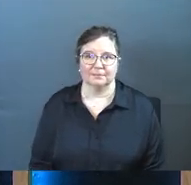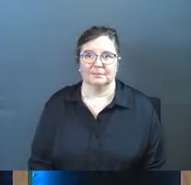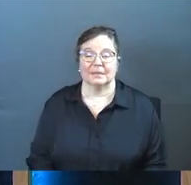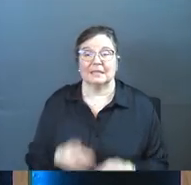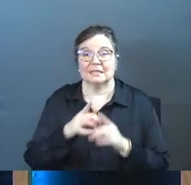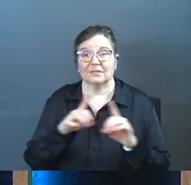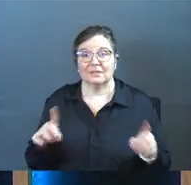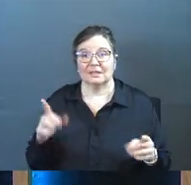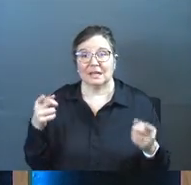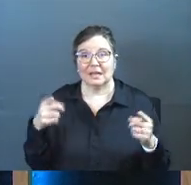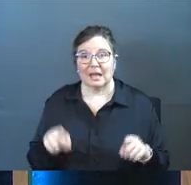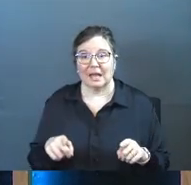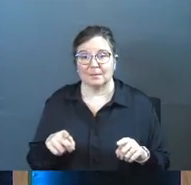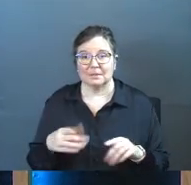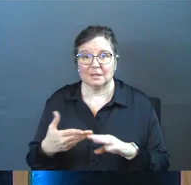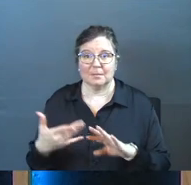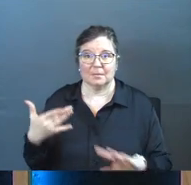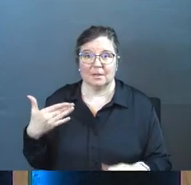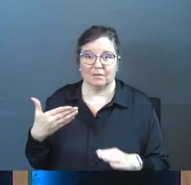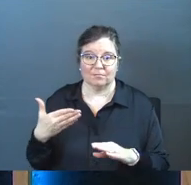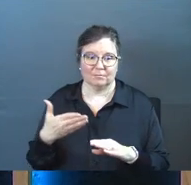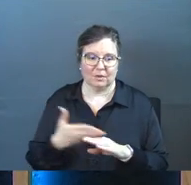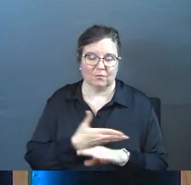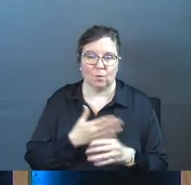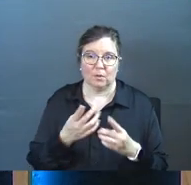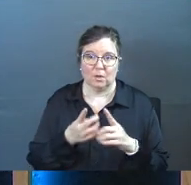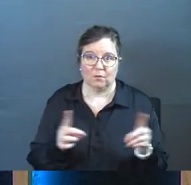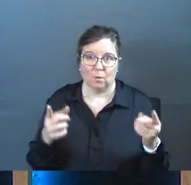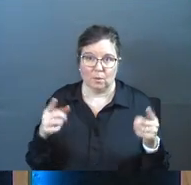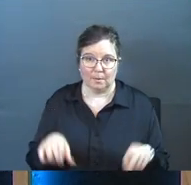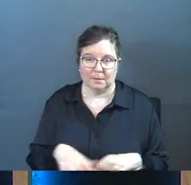It's the division that happens long before the divorce.